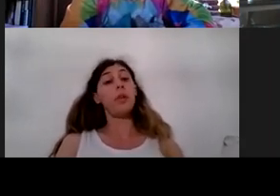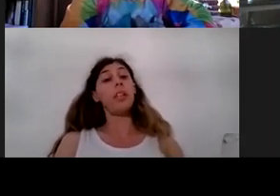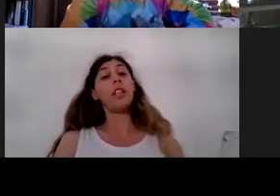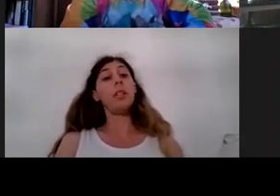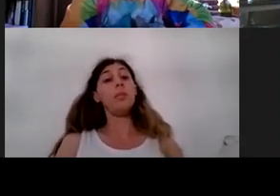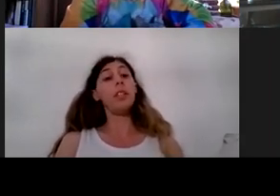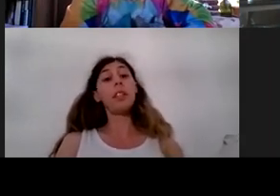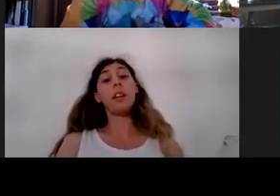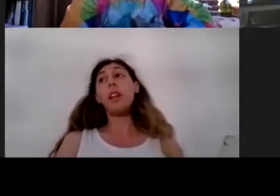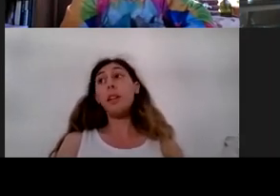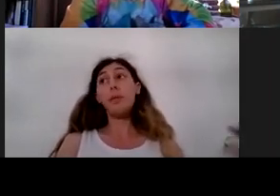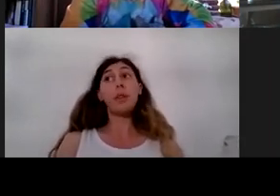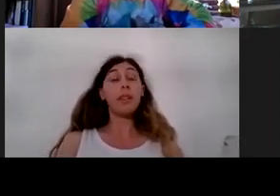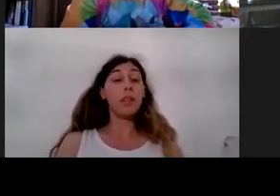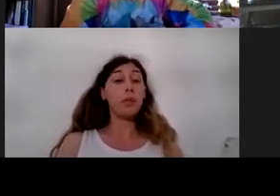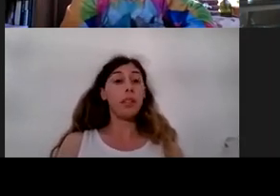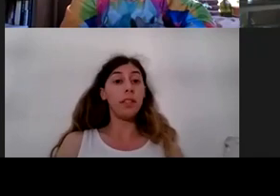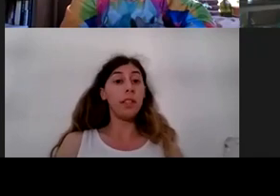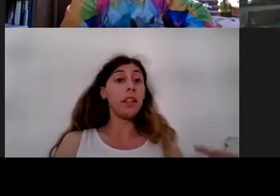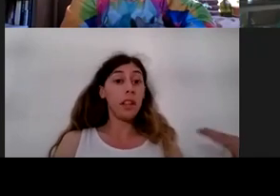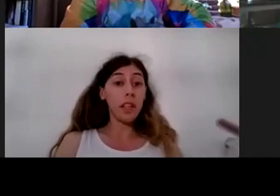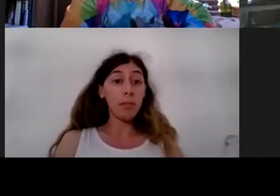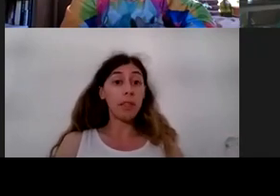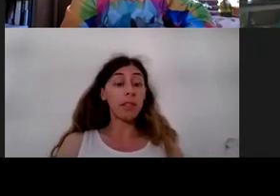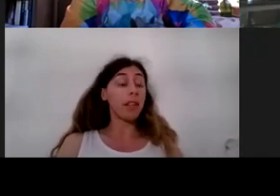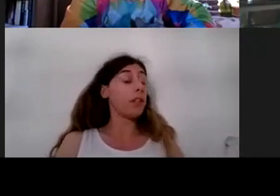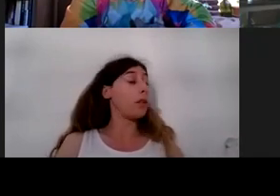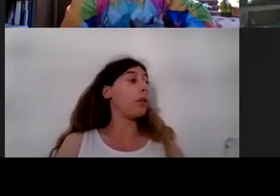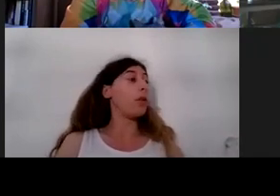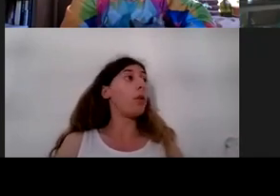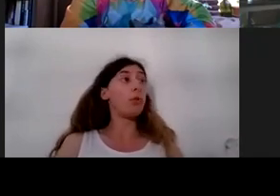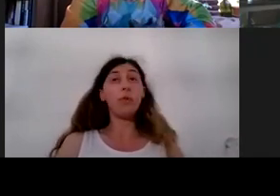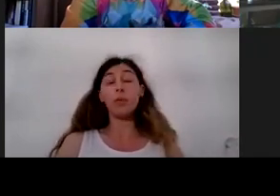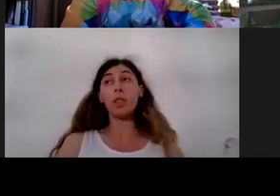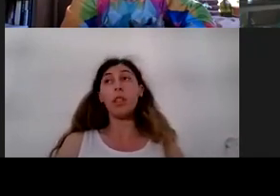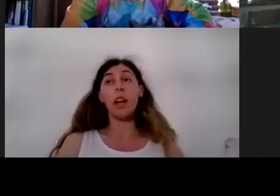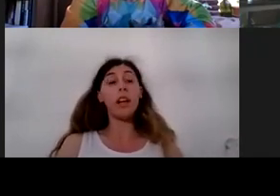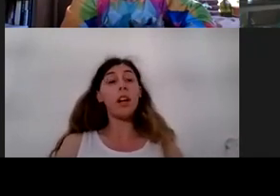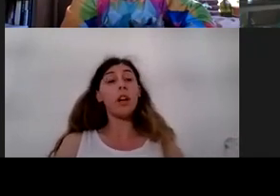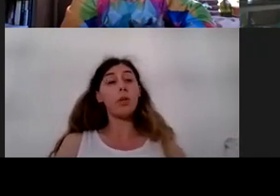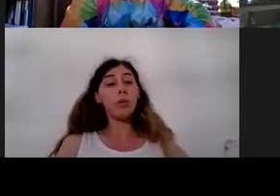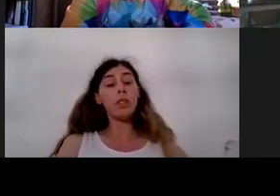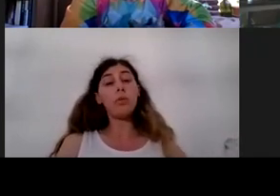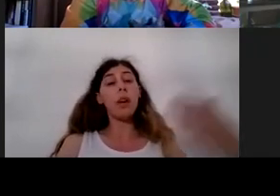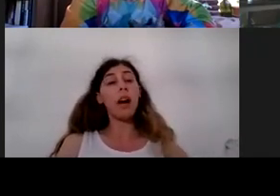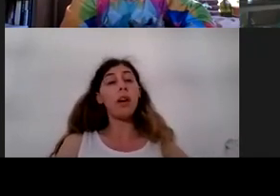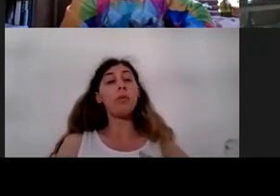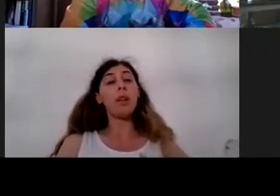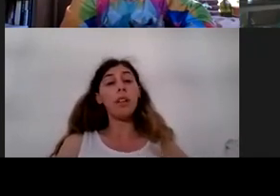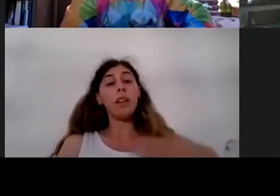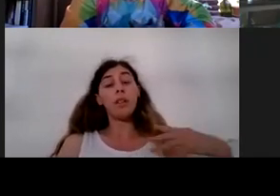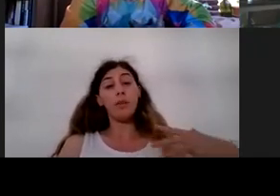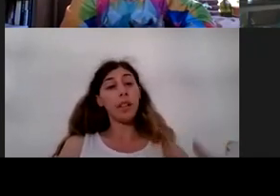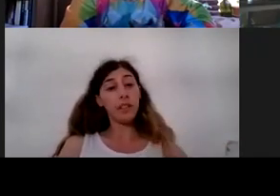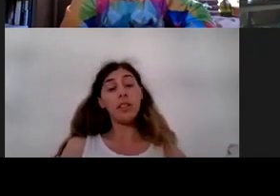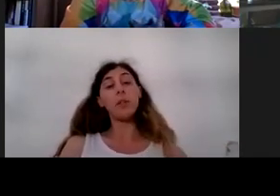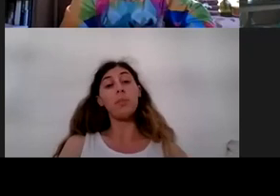these protocol consultations became the norm, and since they became the